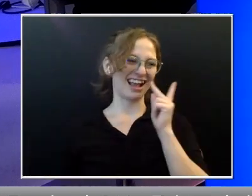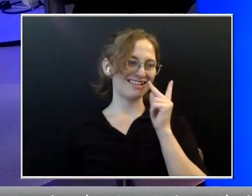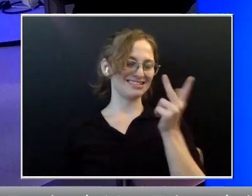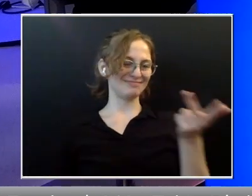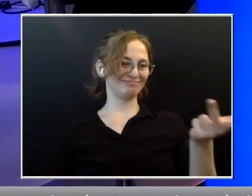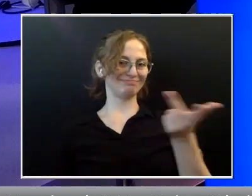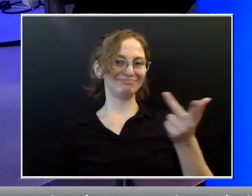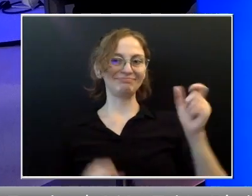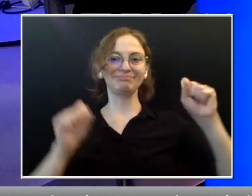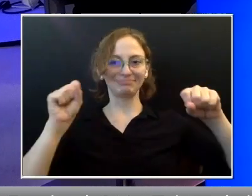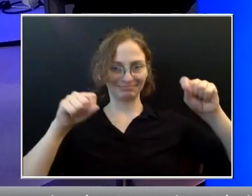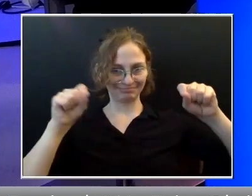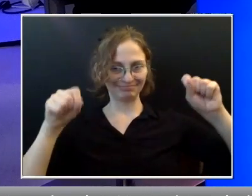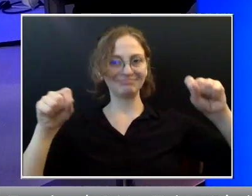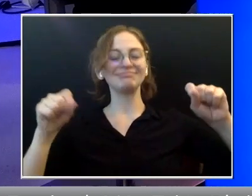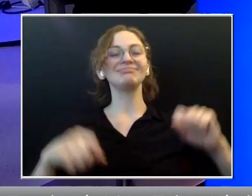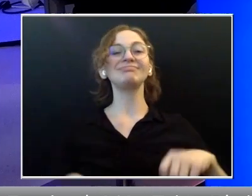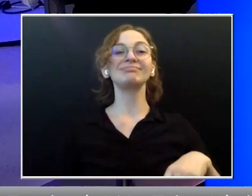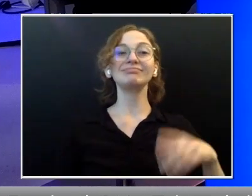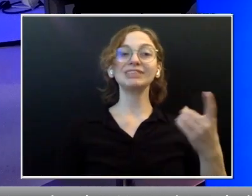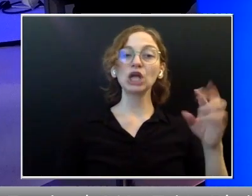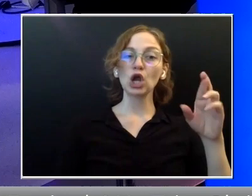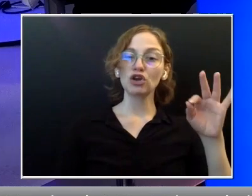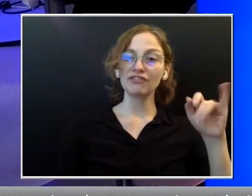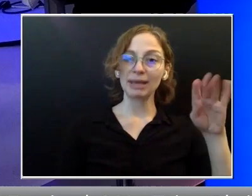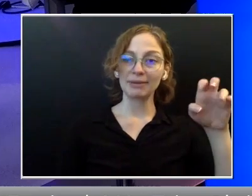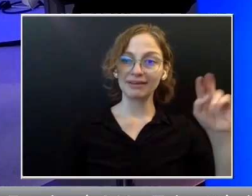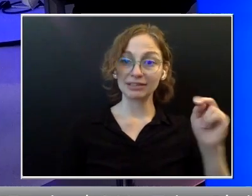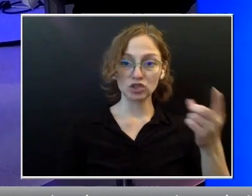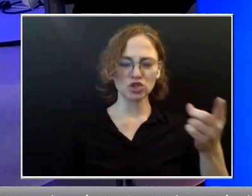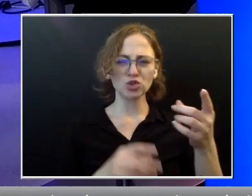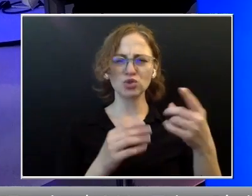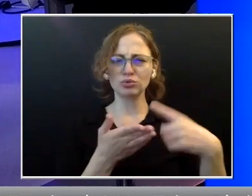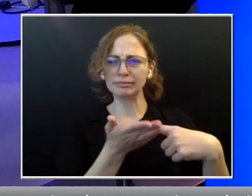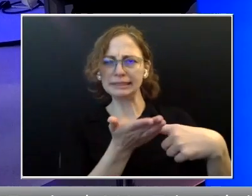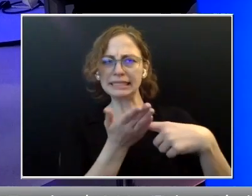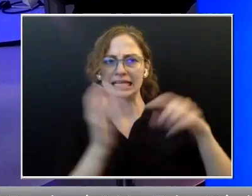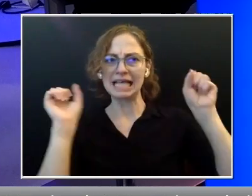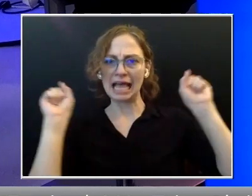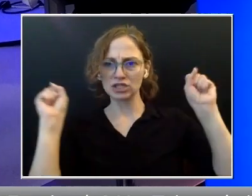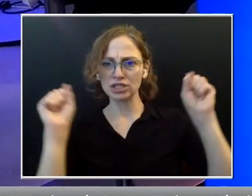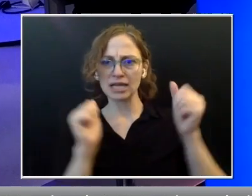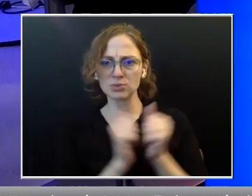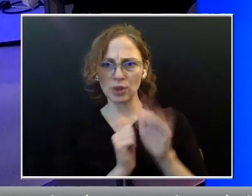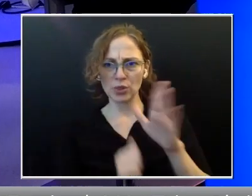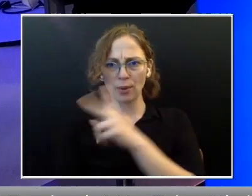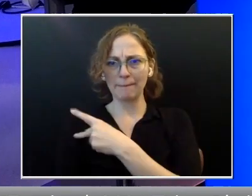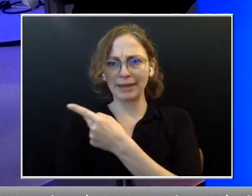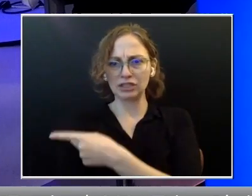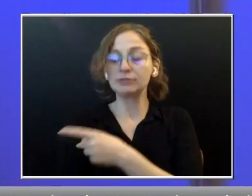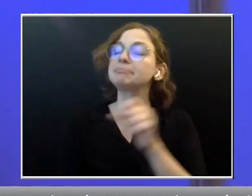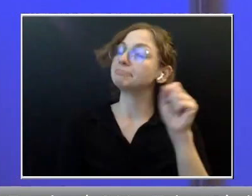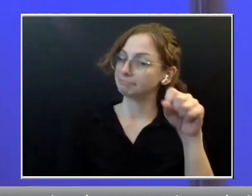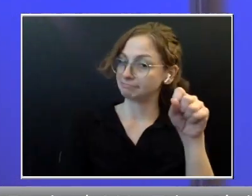start with you. Do you discuss exercise with your cancer patients? I do. And what do you tell them?